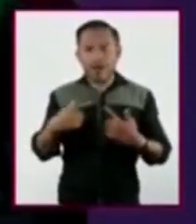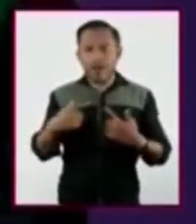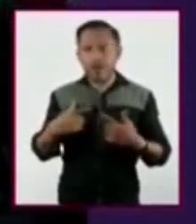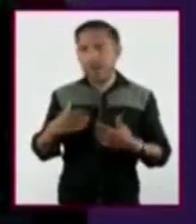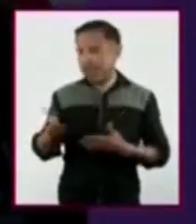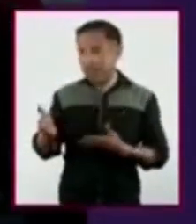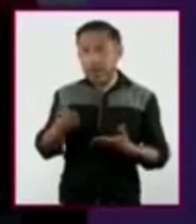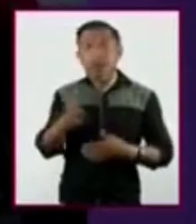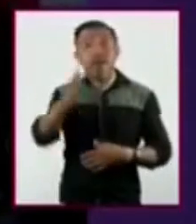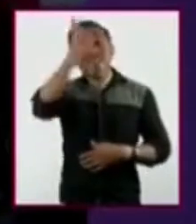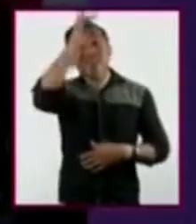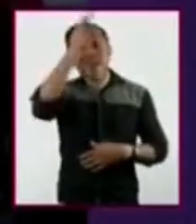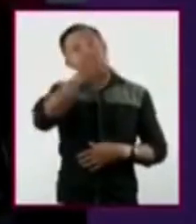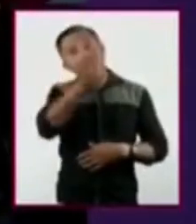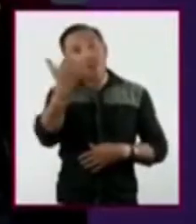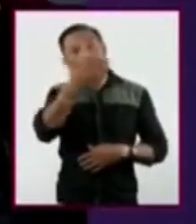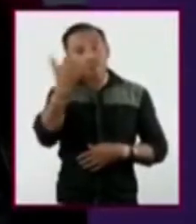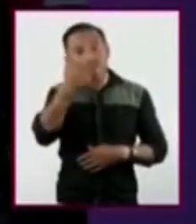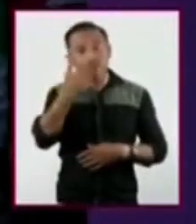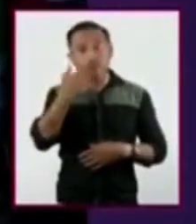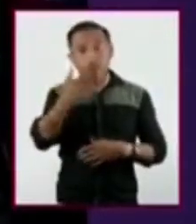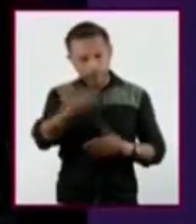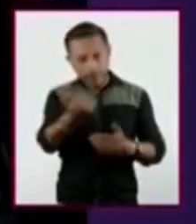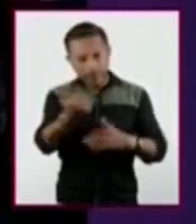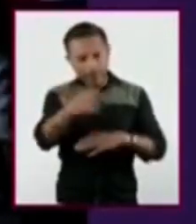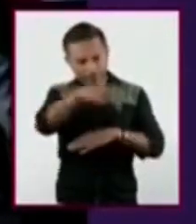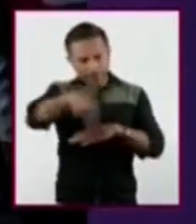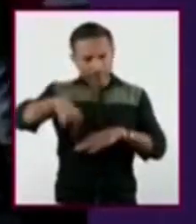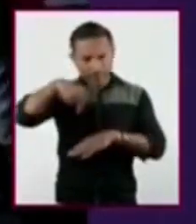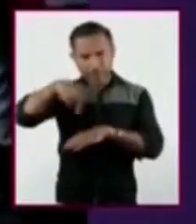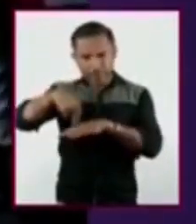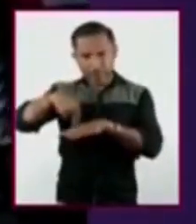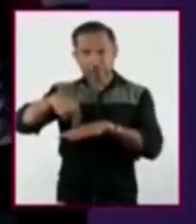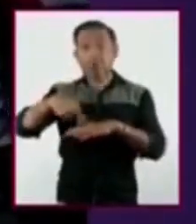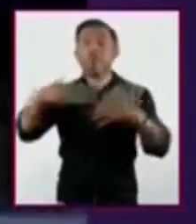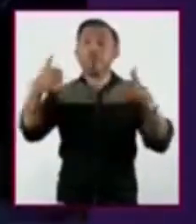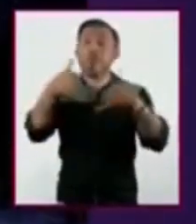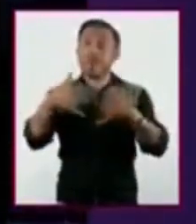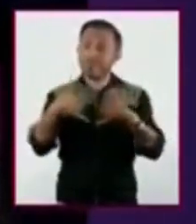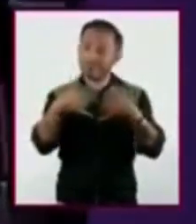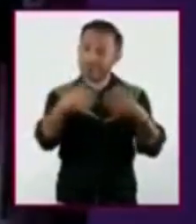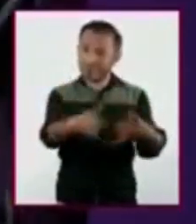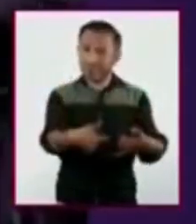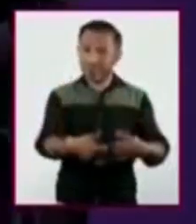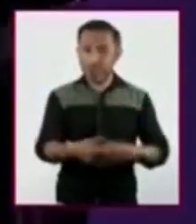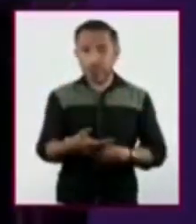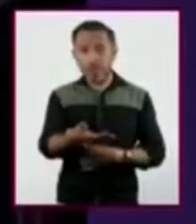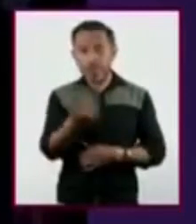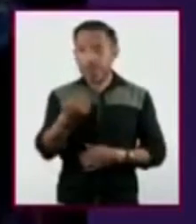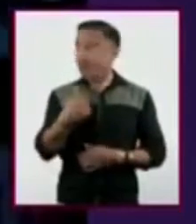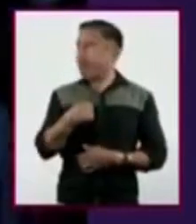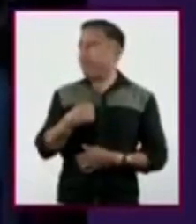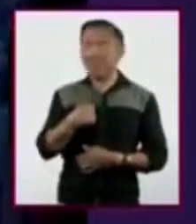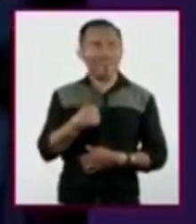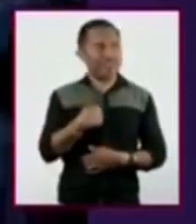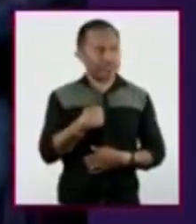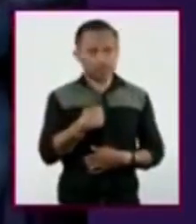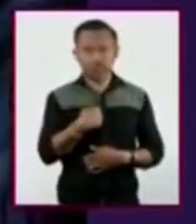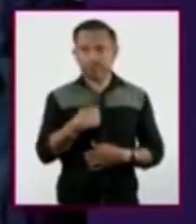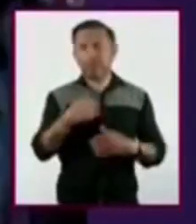Come on, Dad, get up. Come on, Dizzy, please come up and help me give out the prize. Come on, Dizzy, go on. Bravo.